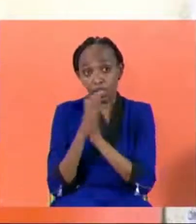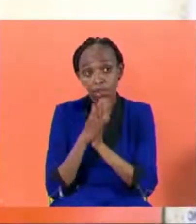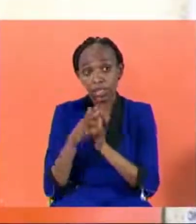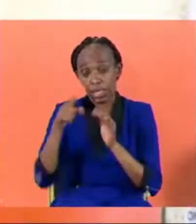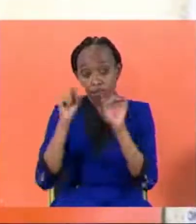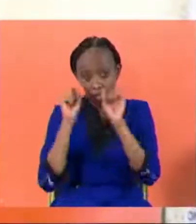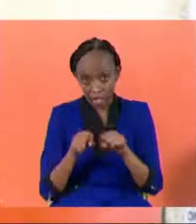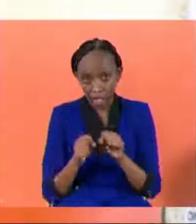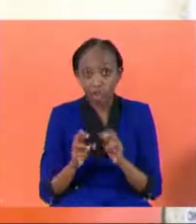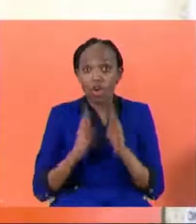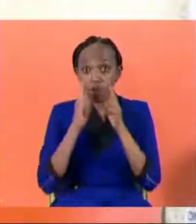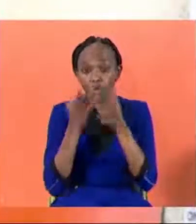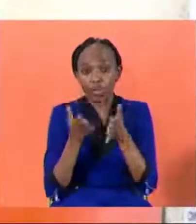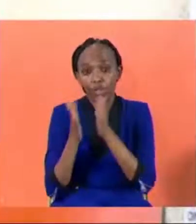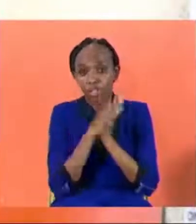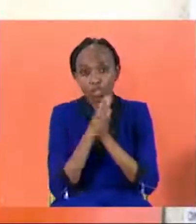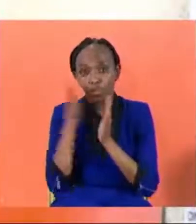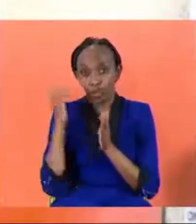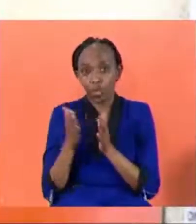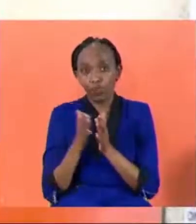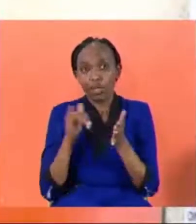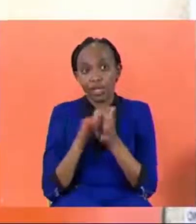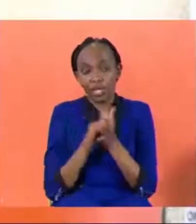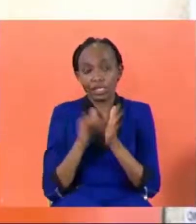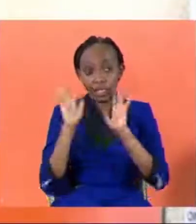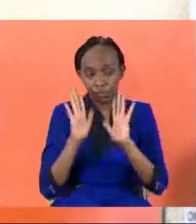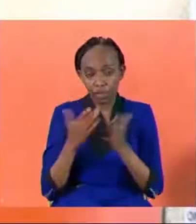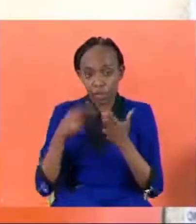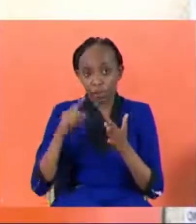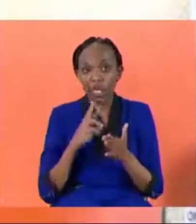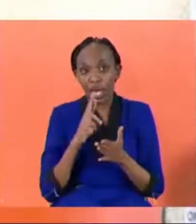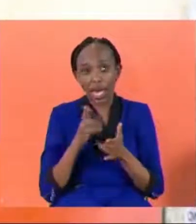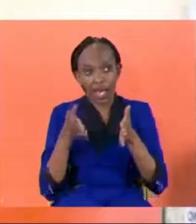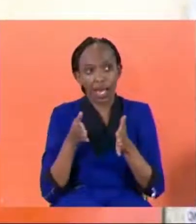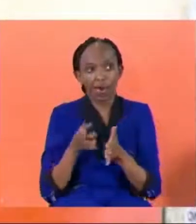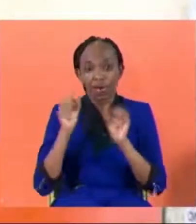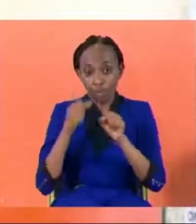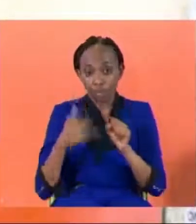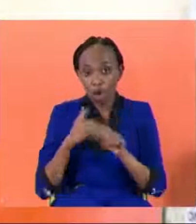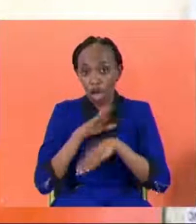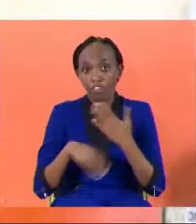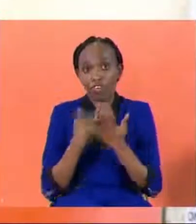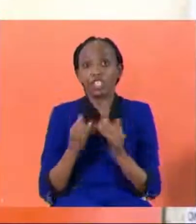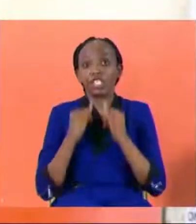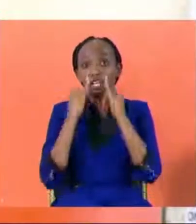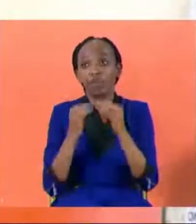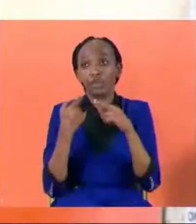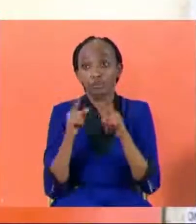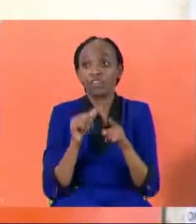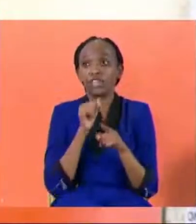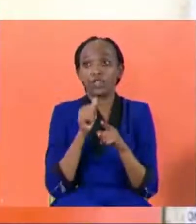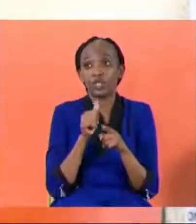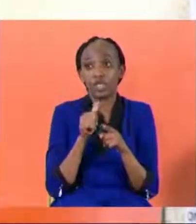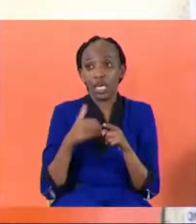can report on these stories, because that's essentially where we are at right now. We can have all of this information, but if we don't